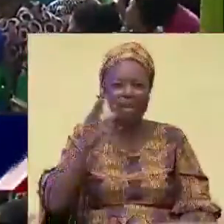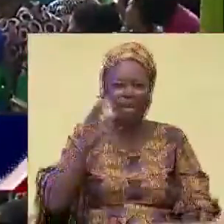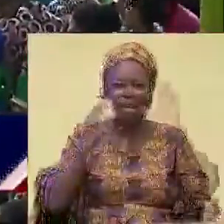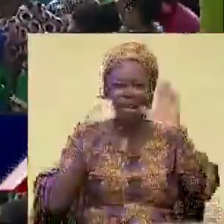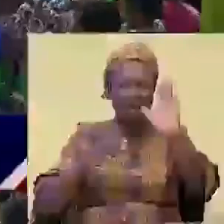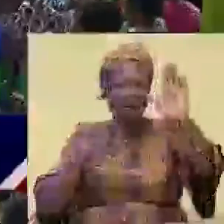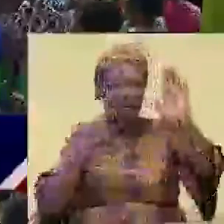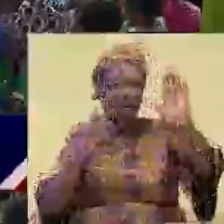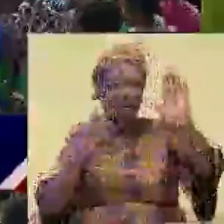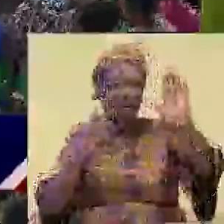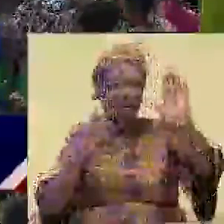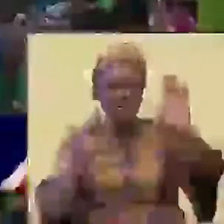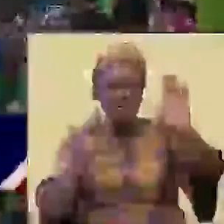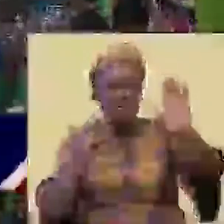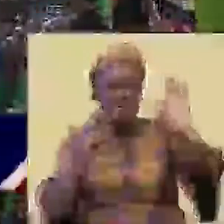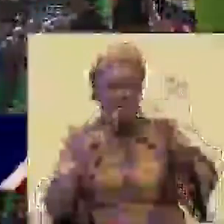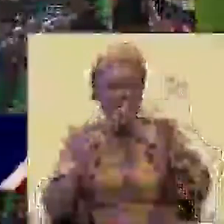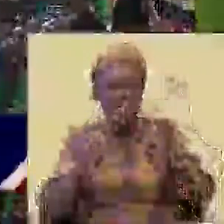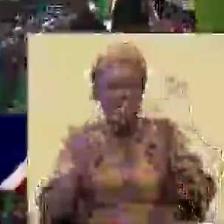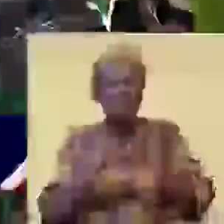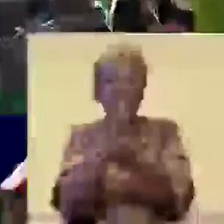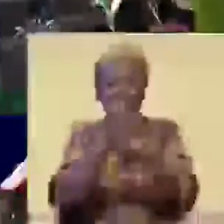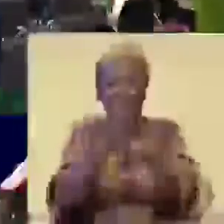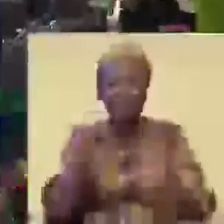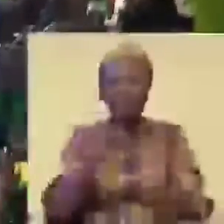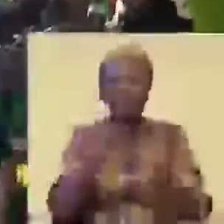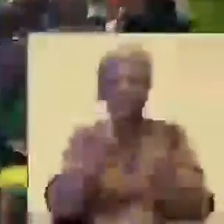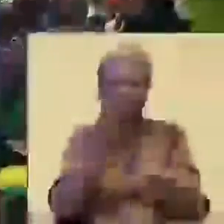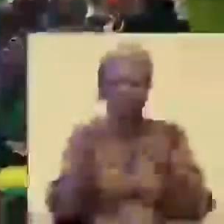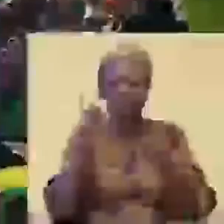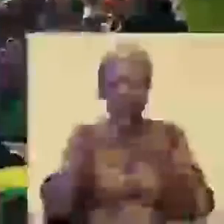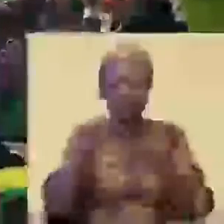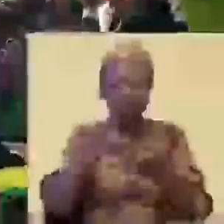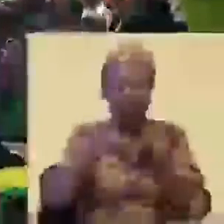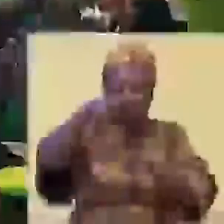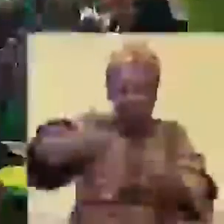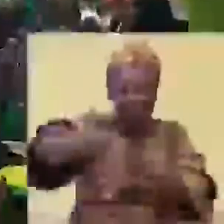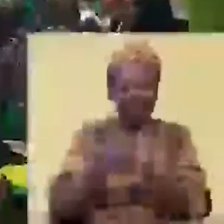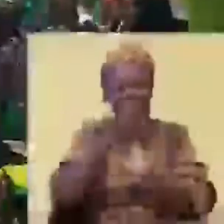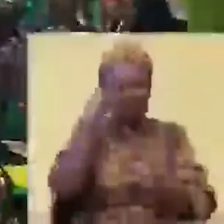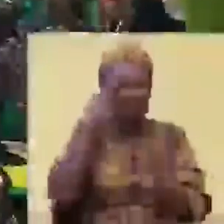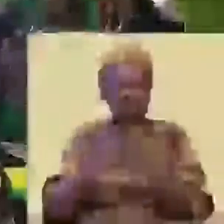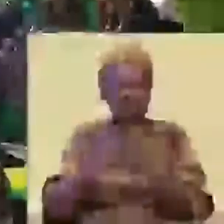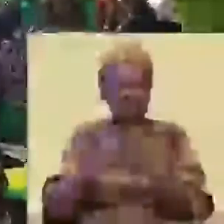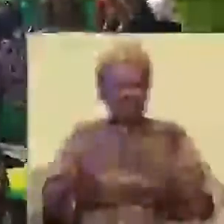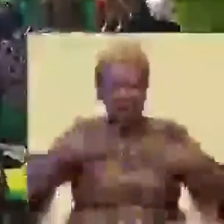Where are you? I say, where are you? Salvation coming to you.